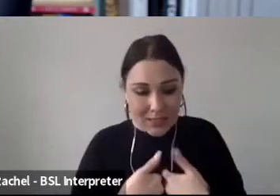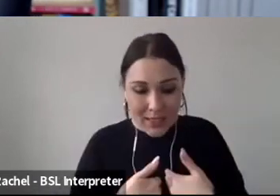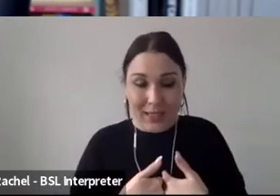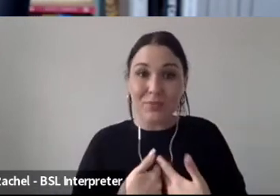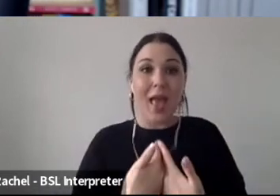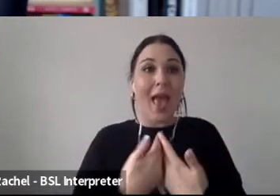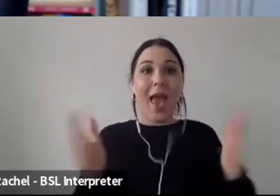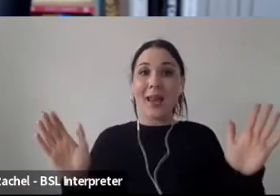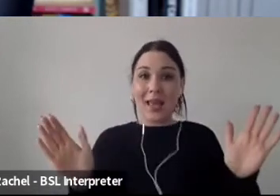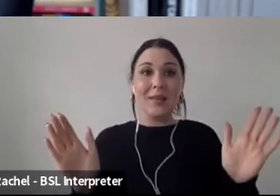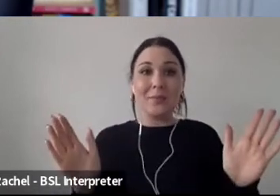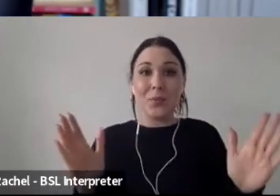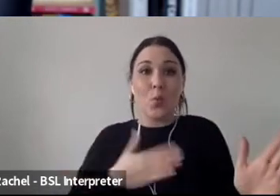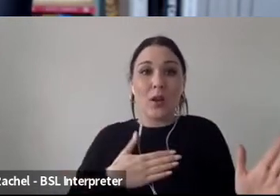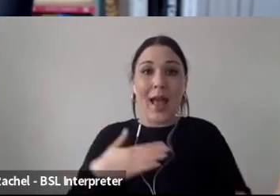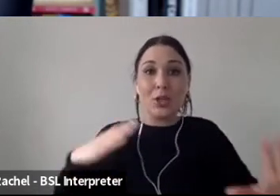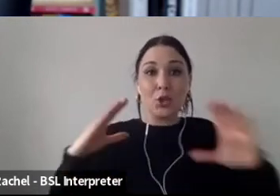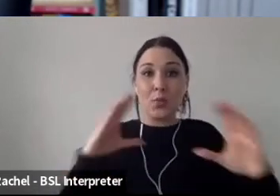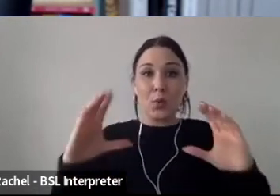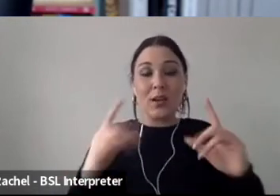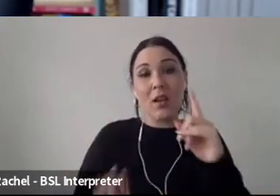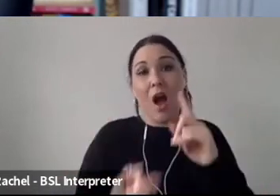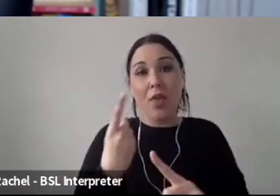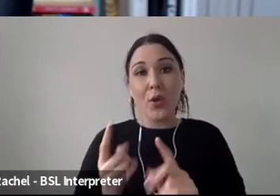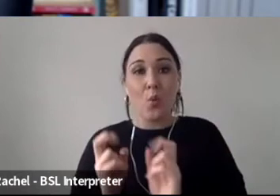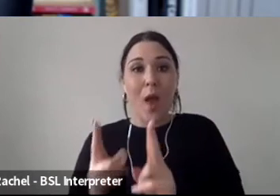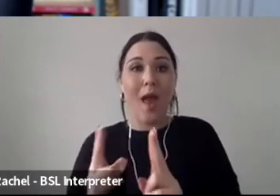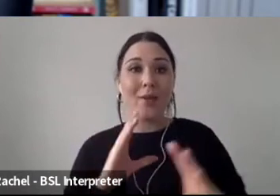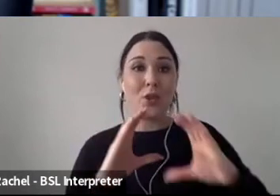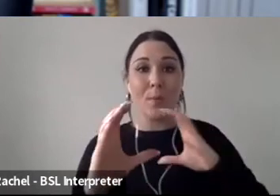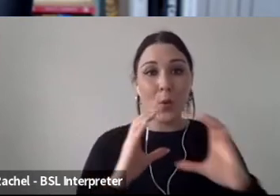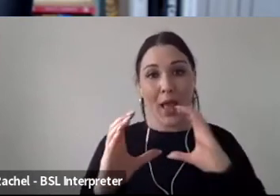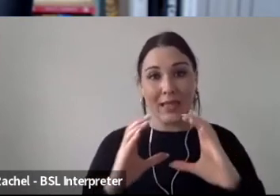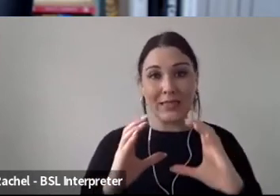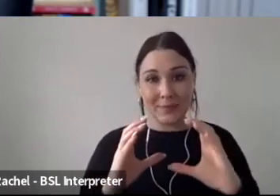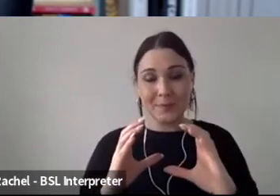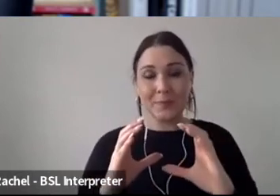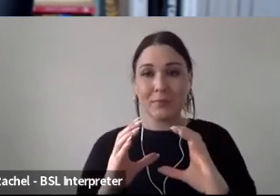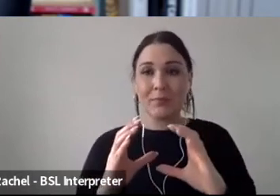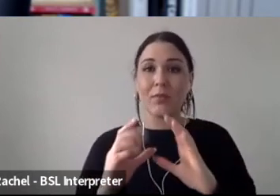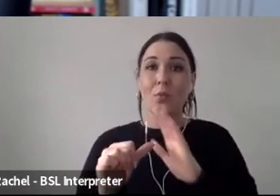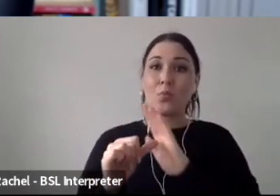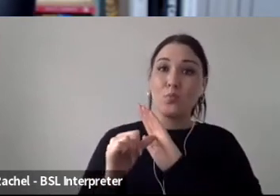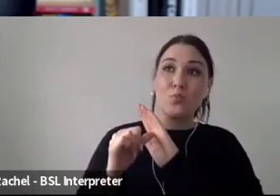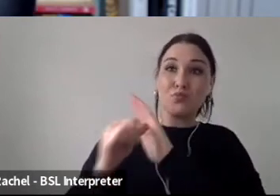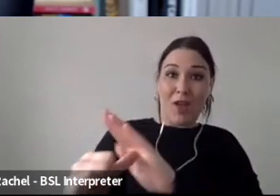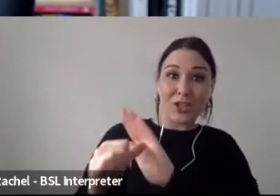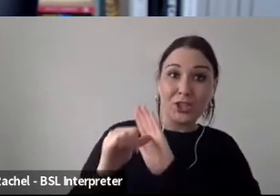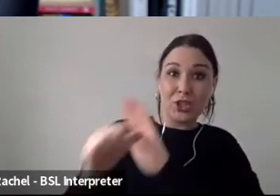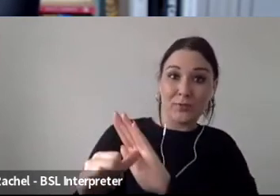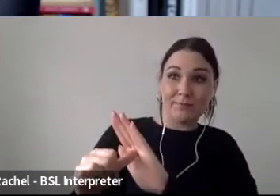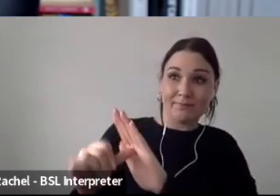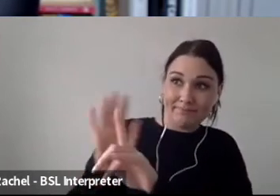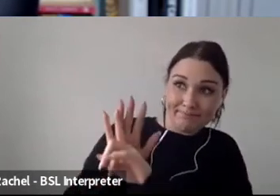would like to be communicated with in an alternative way. It puts the pressure on the provider of the service, so the